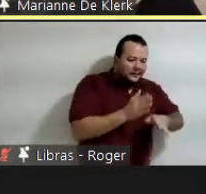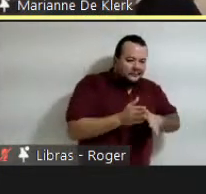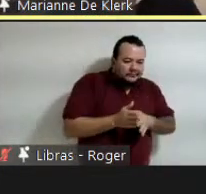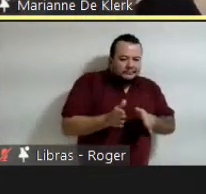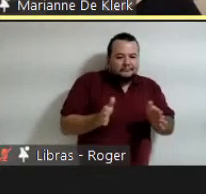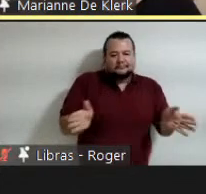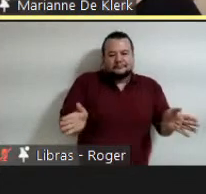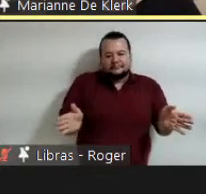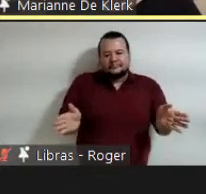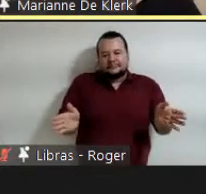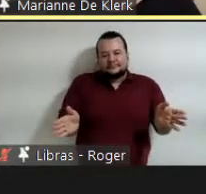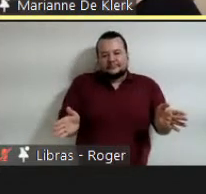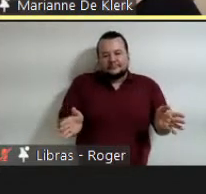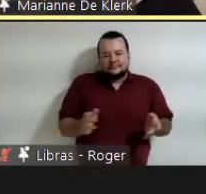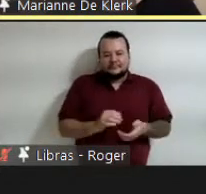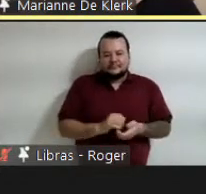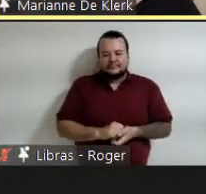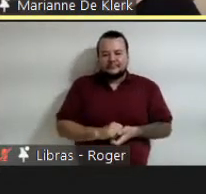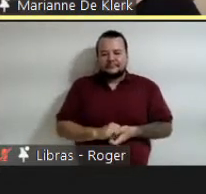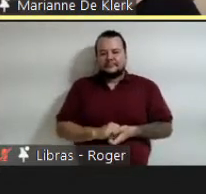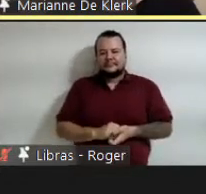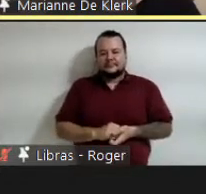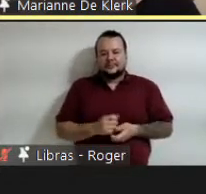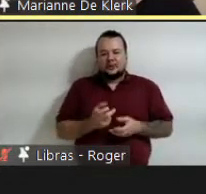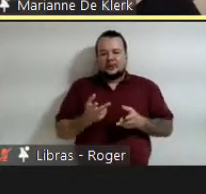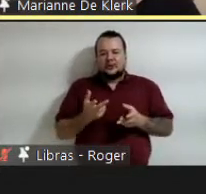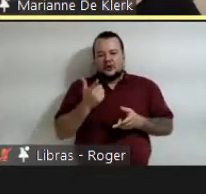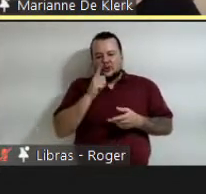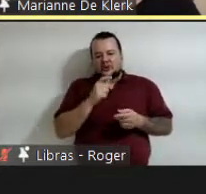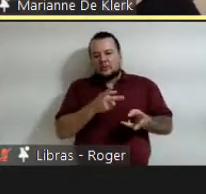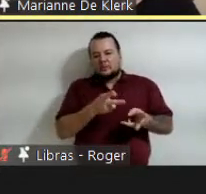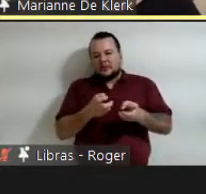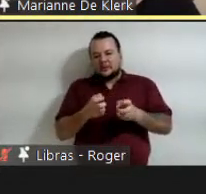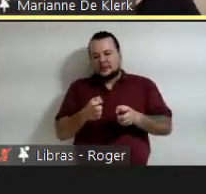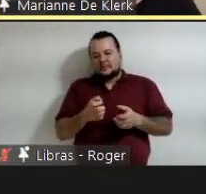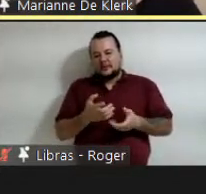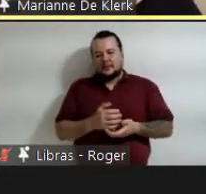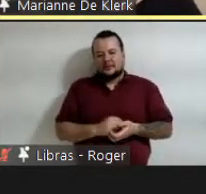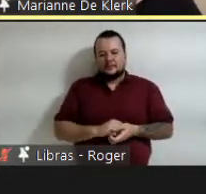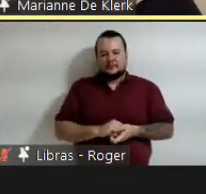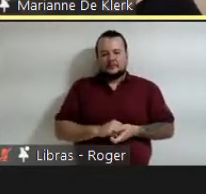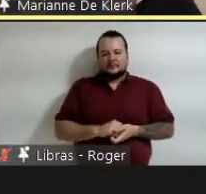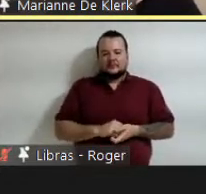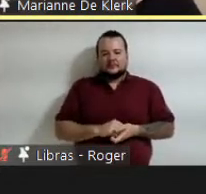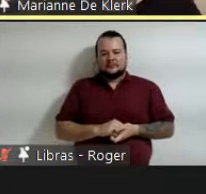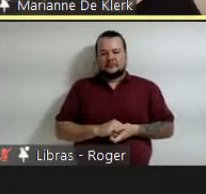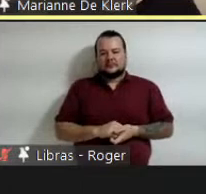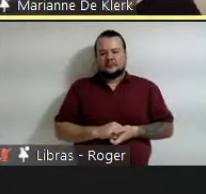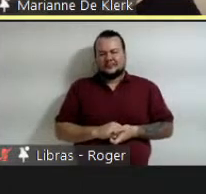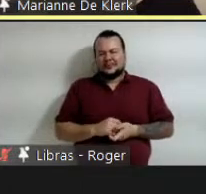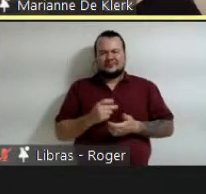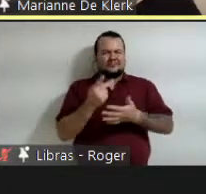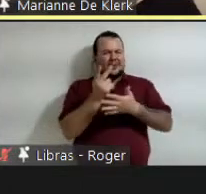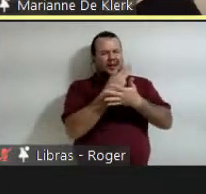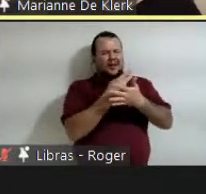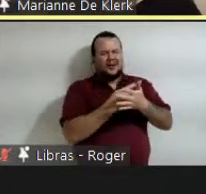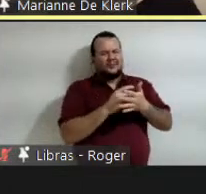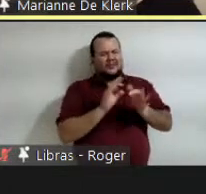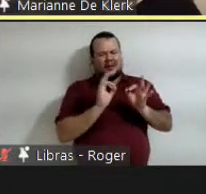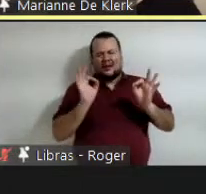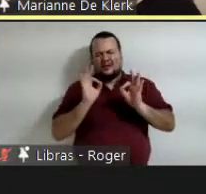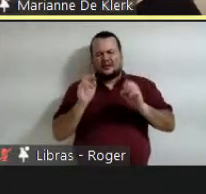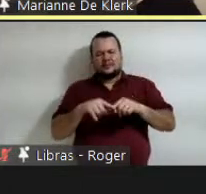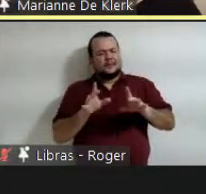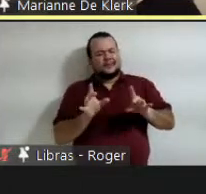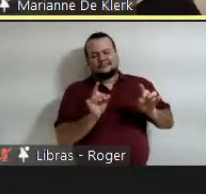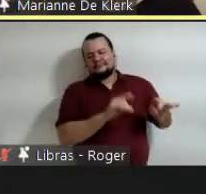Then you can see these paintings in the abandoned states, and below this plaque of a very notorious apartheid Prime Minister